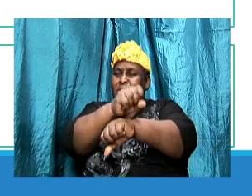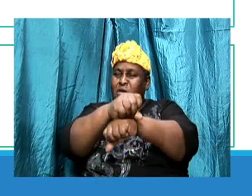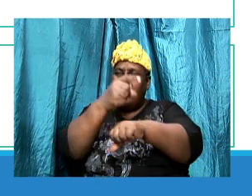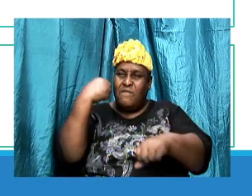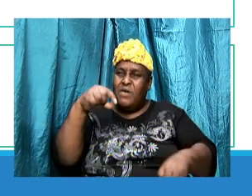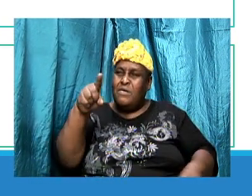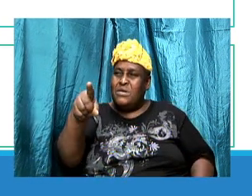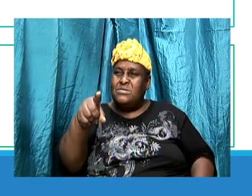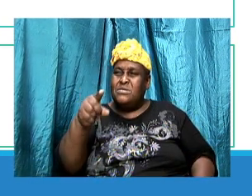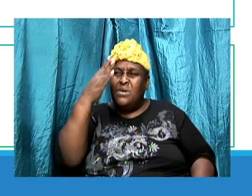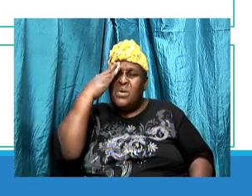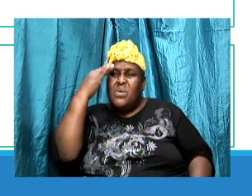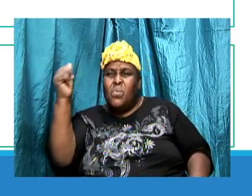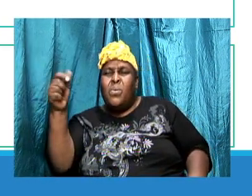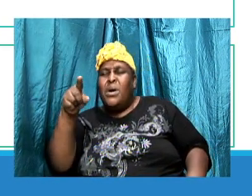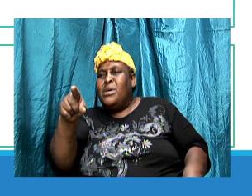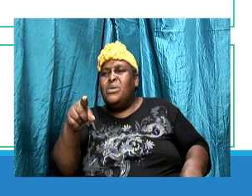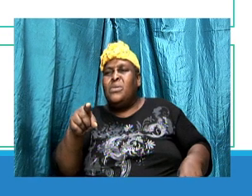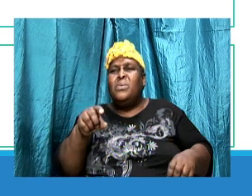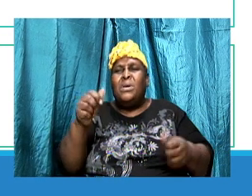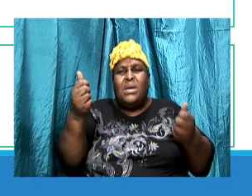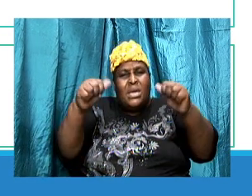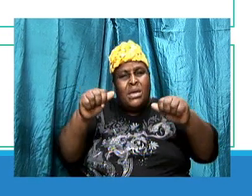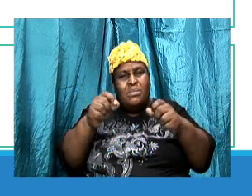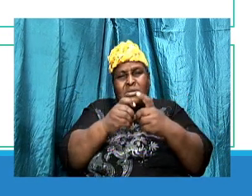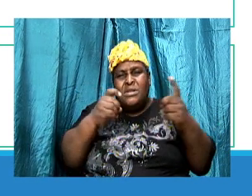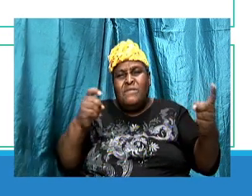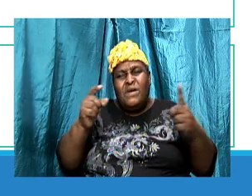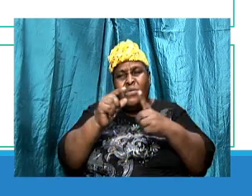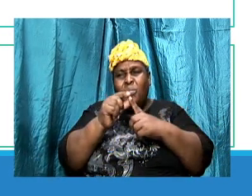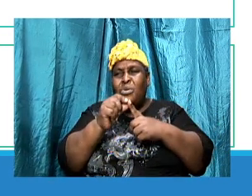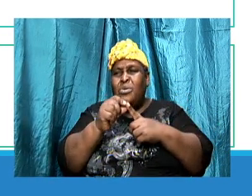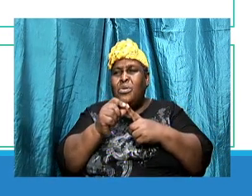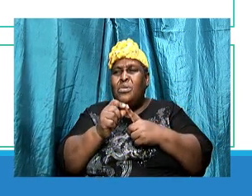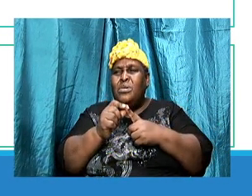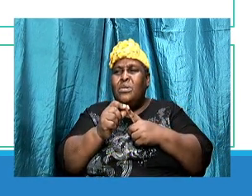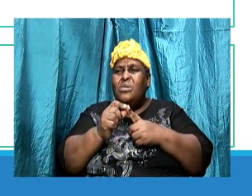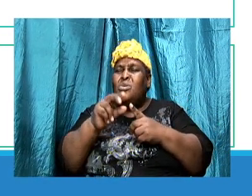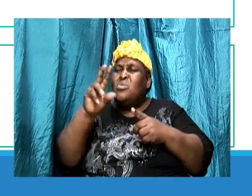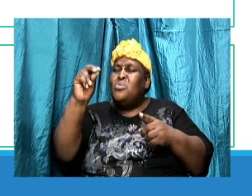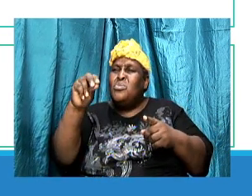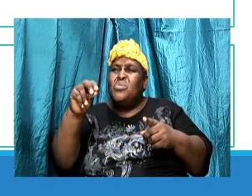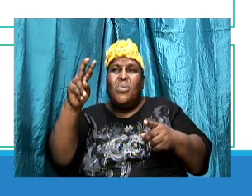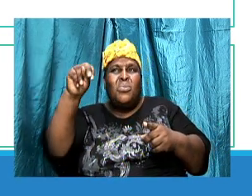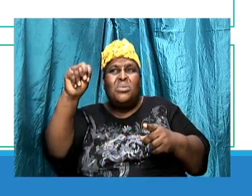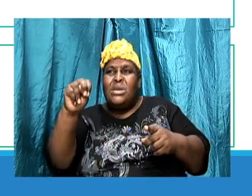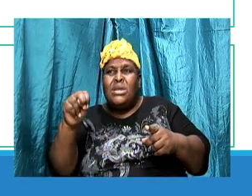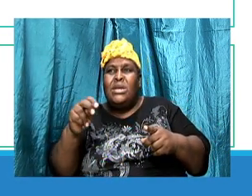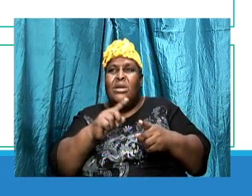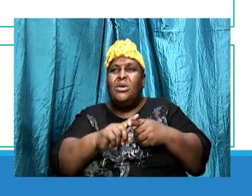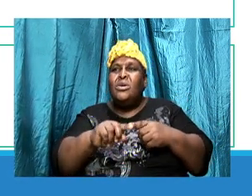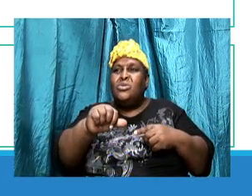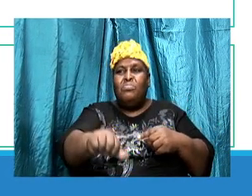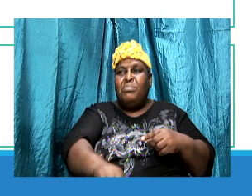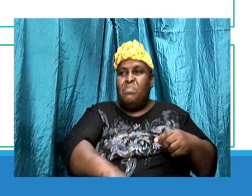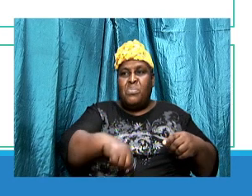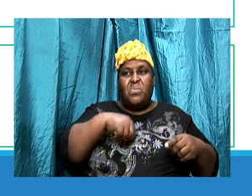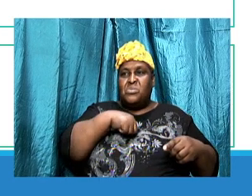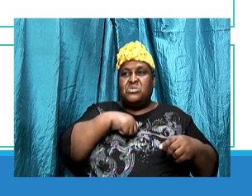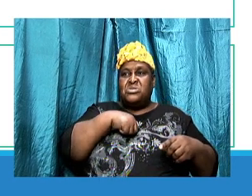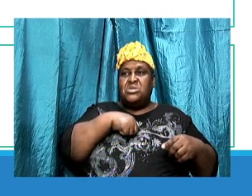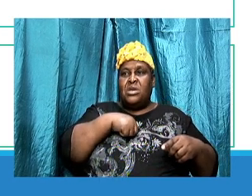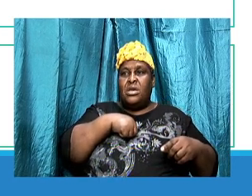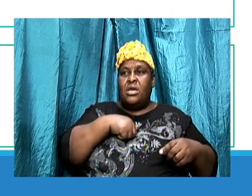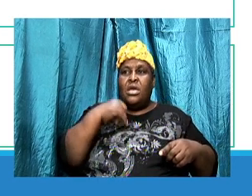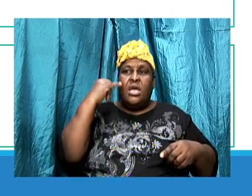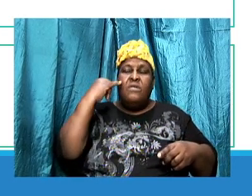the word, you know, why are you puffed up because of that? There's no need to be puffed up. But Paul is saying that, look here, if it